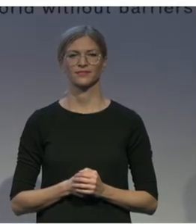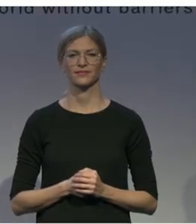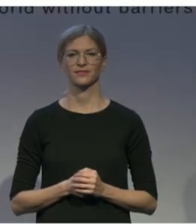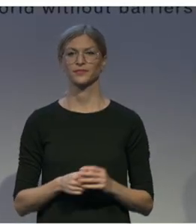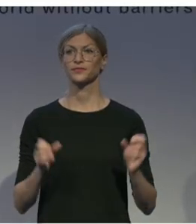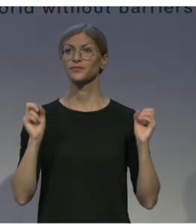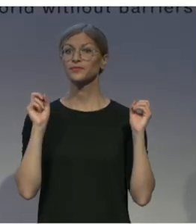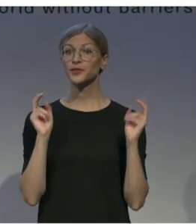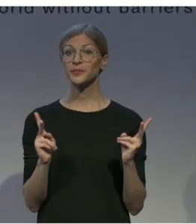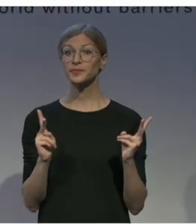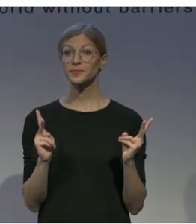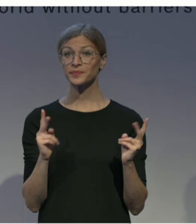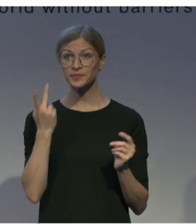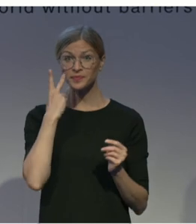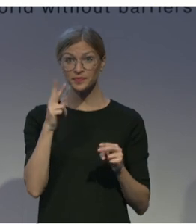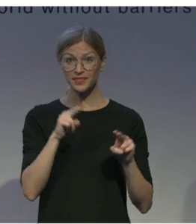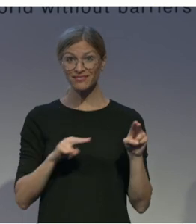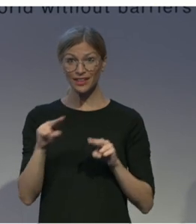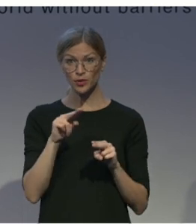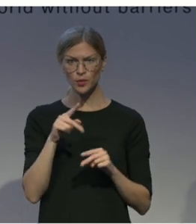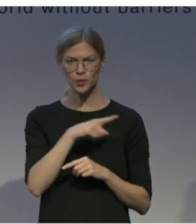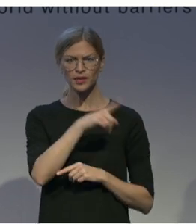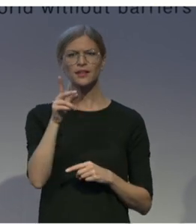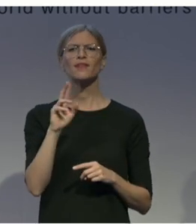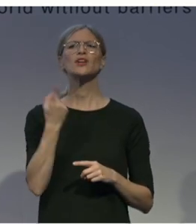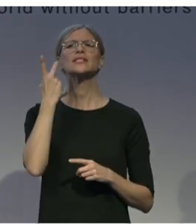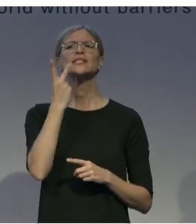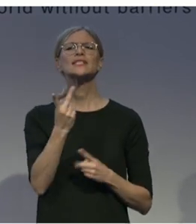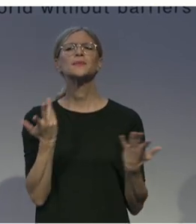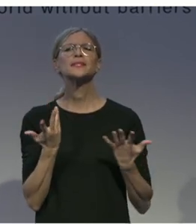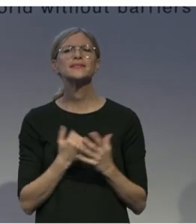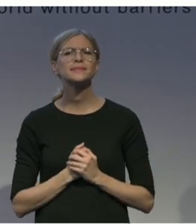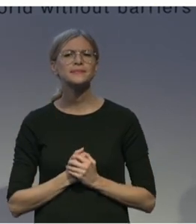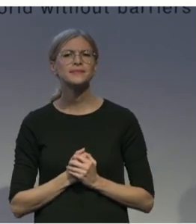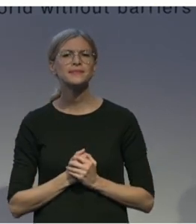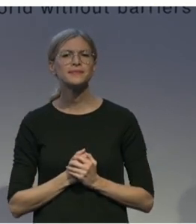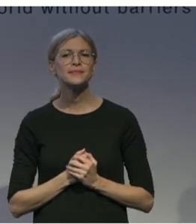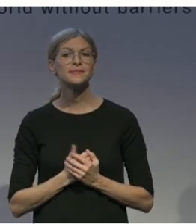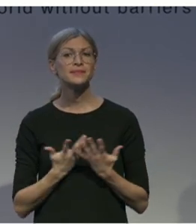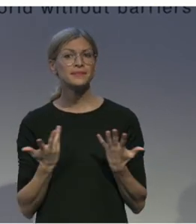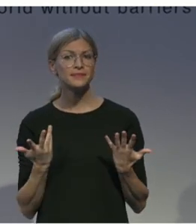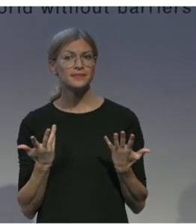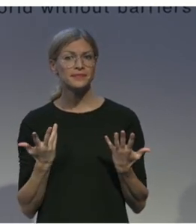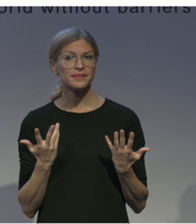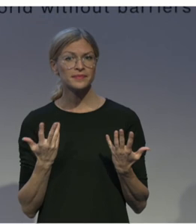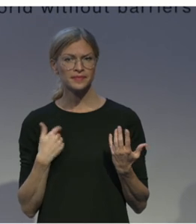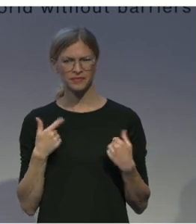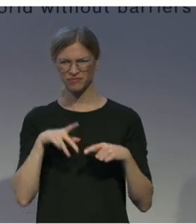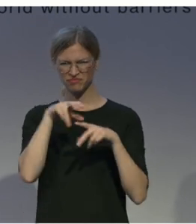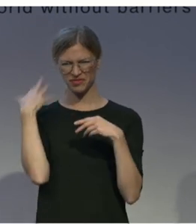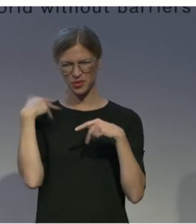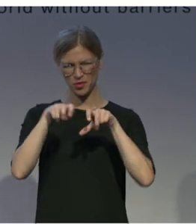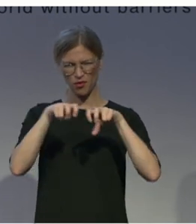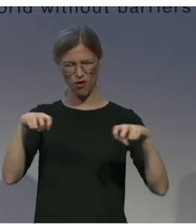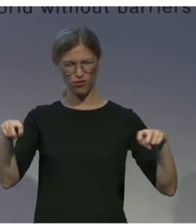So that video was called See What We See. And it really touches on something that I think in the couch session Yoav talked about, which is focusing